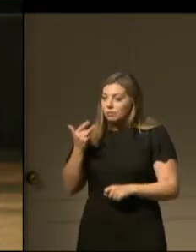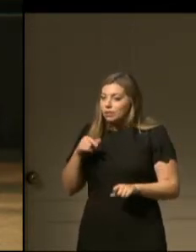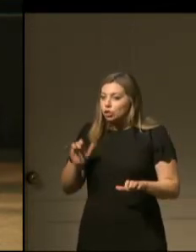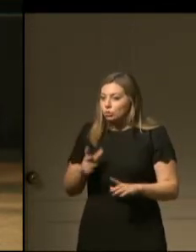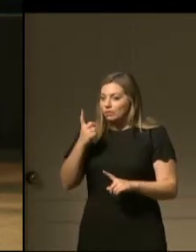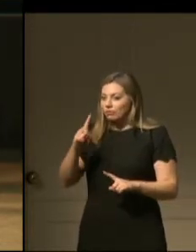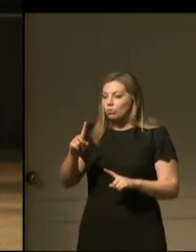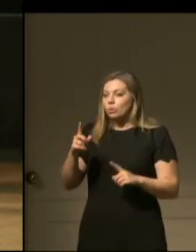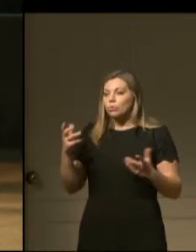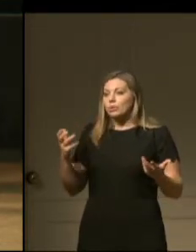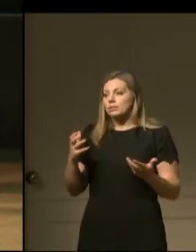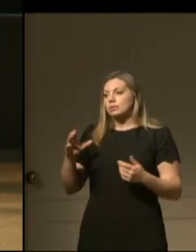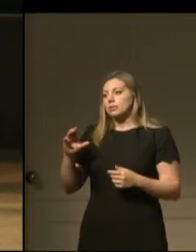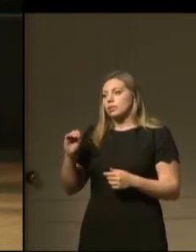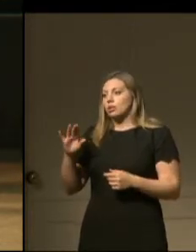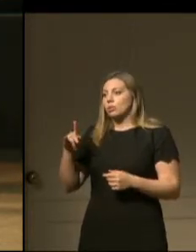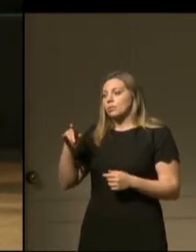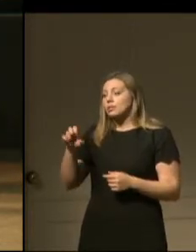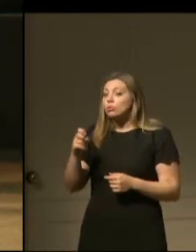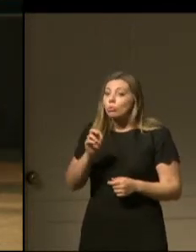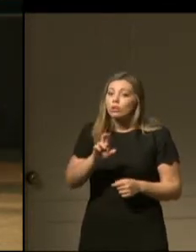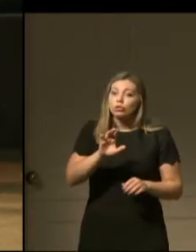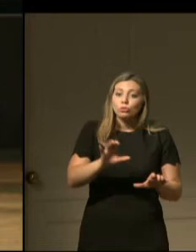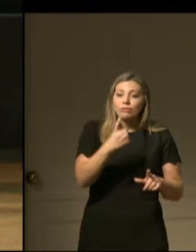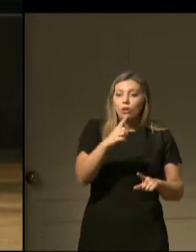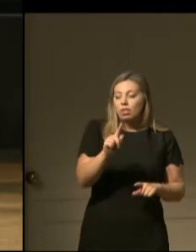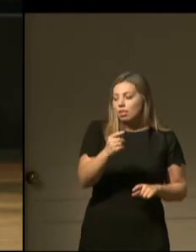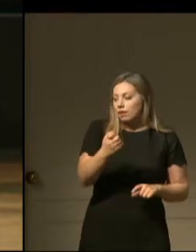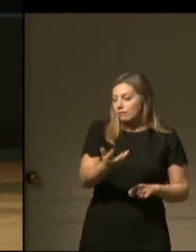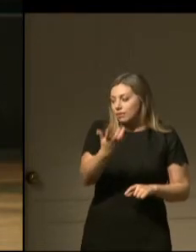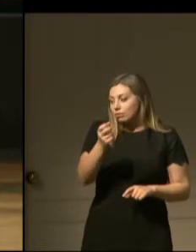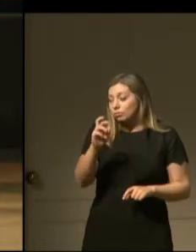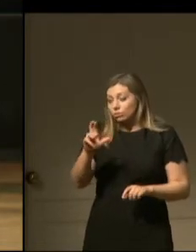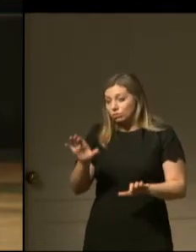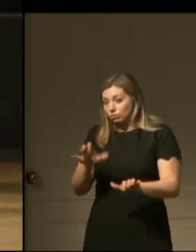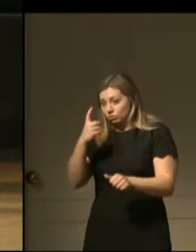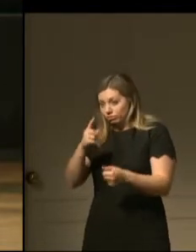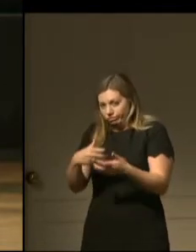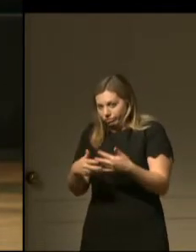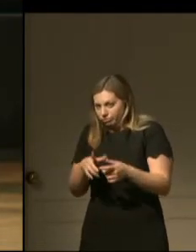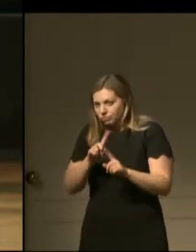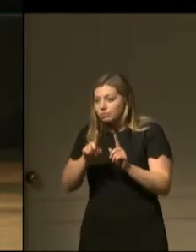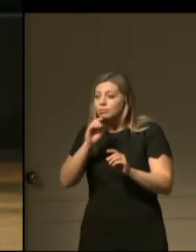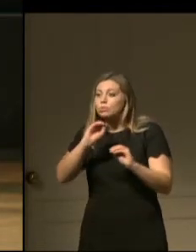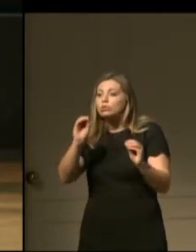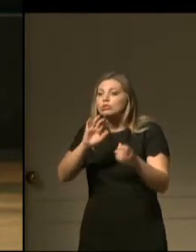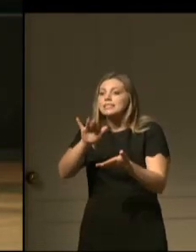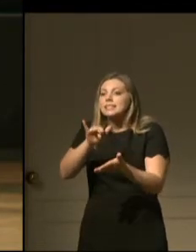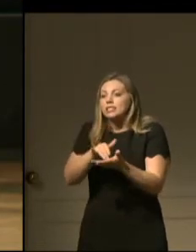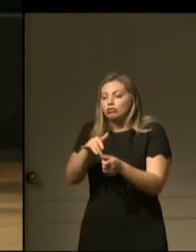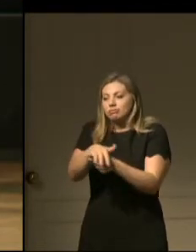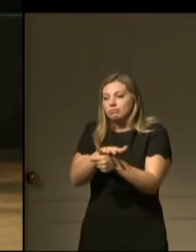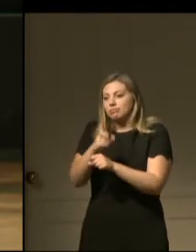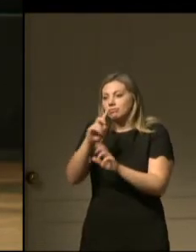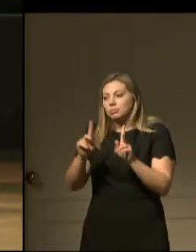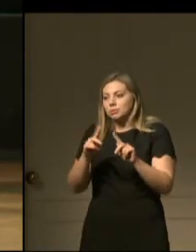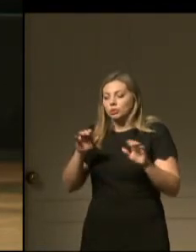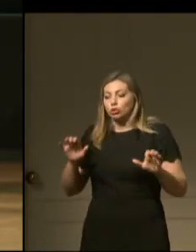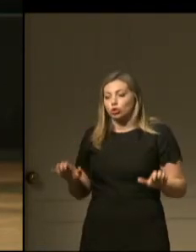it for the Oculus, or they're doing it for the Vive, or they're doing it for the whatever, and there isn't a centralized location for people that are